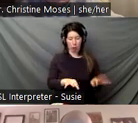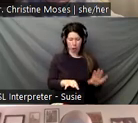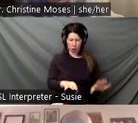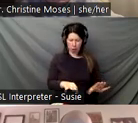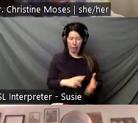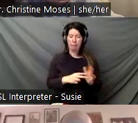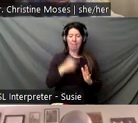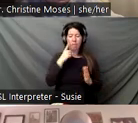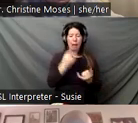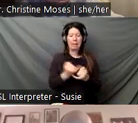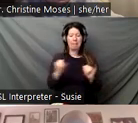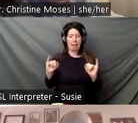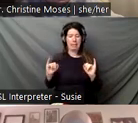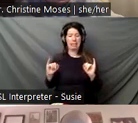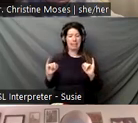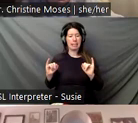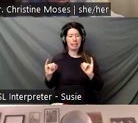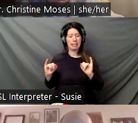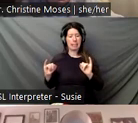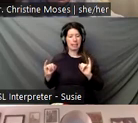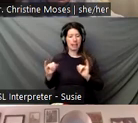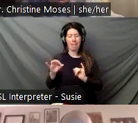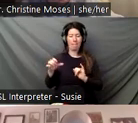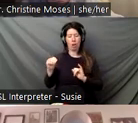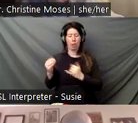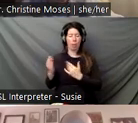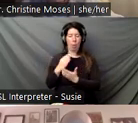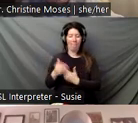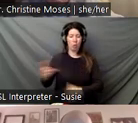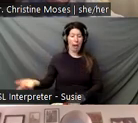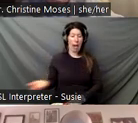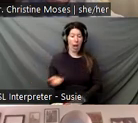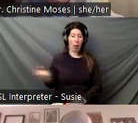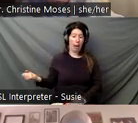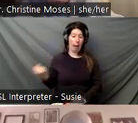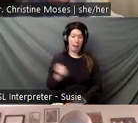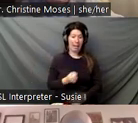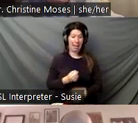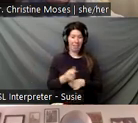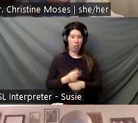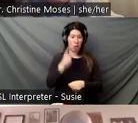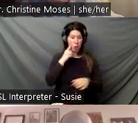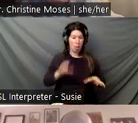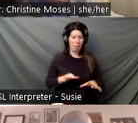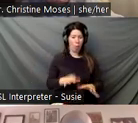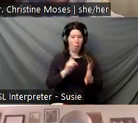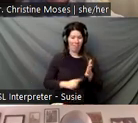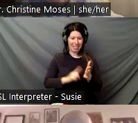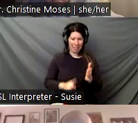for an independent firm, whatever, to come in on a yearly basis to perform these